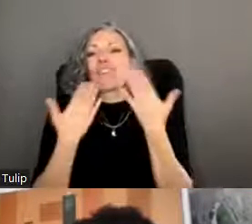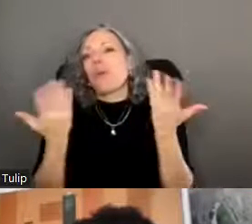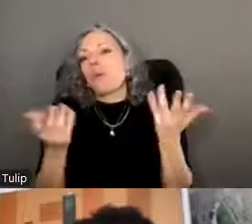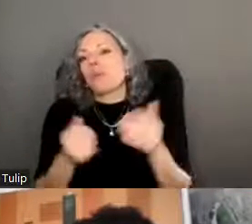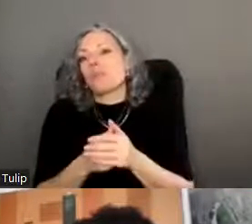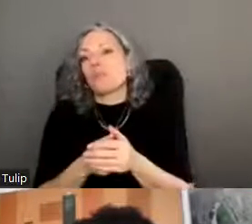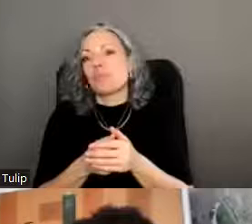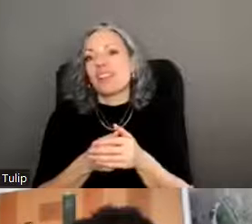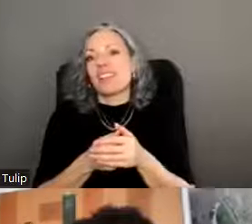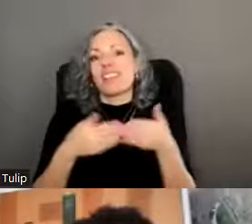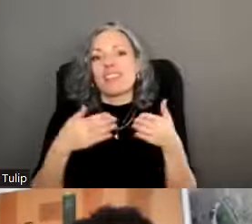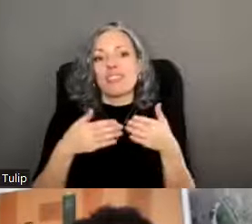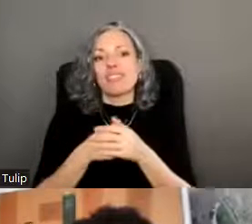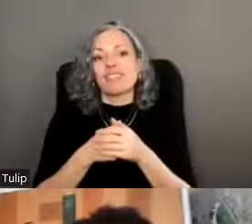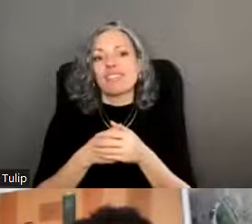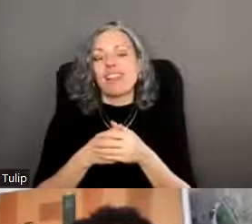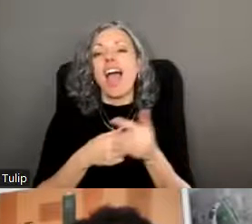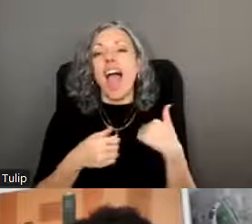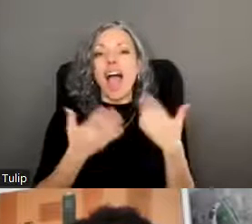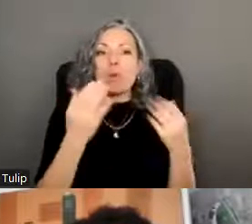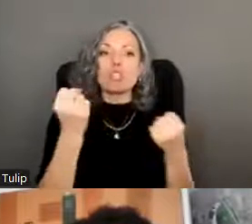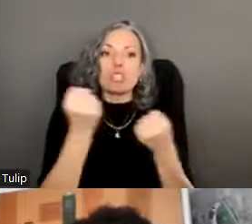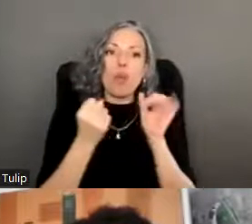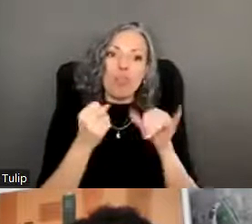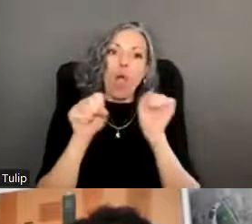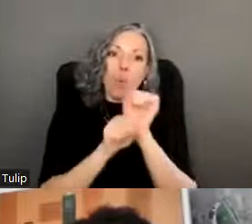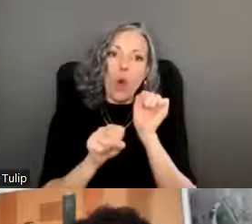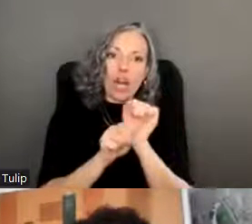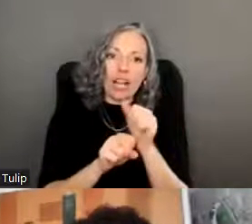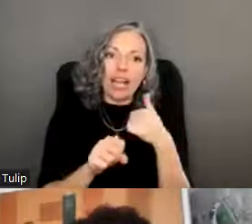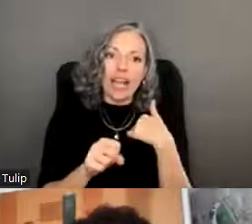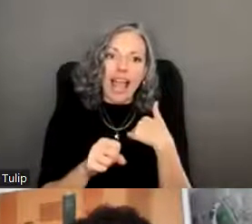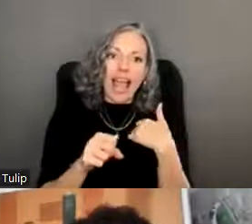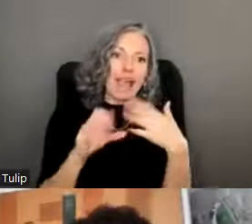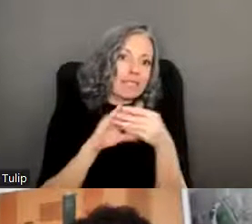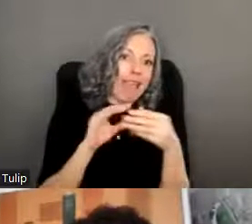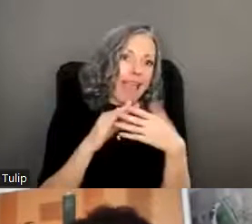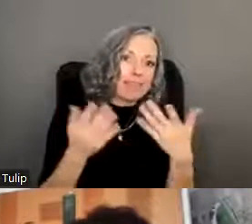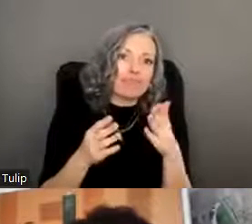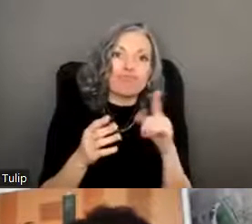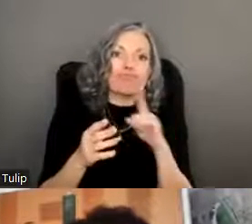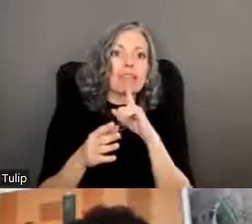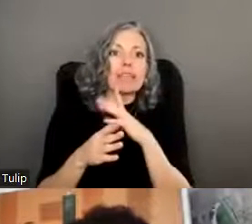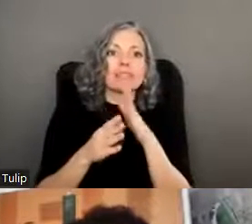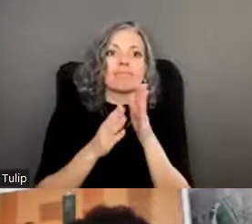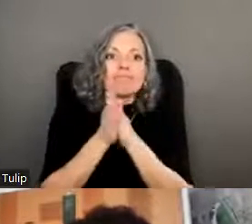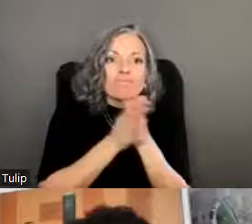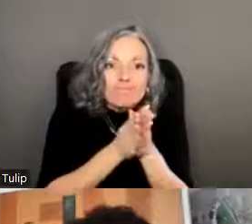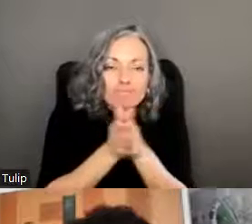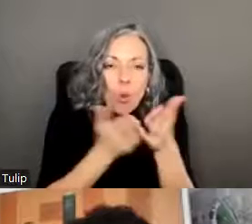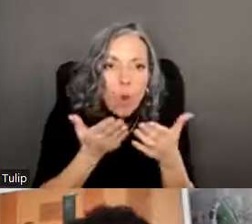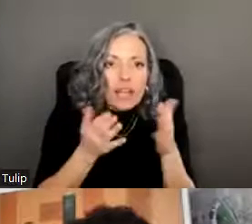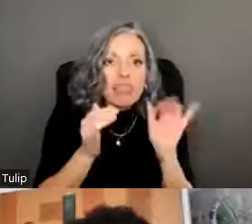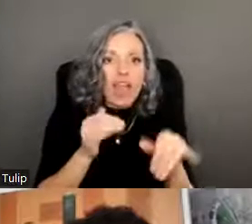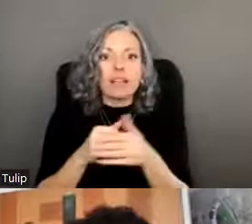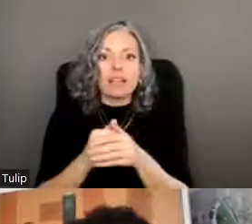there are ways for this, I just want to support that work, I guess is what I'm in a bumbling fashion trying to say. I have a